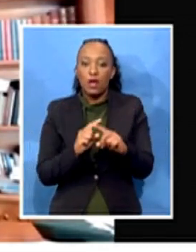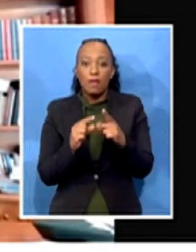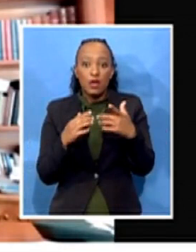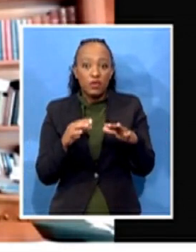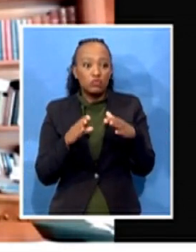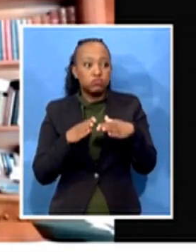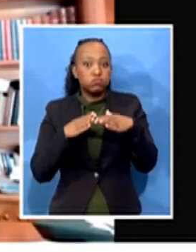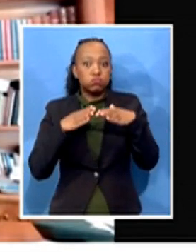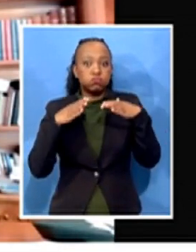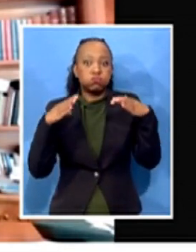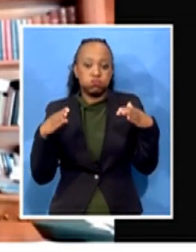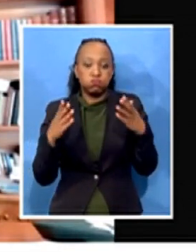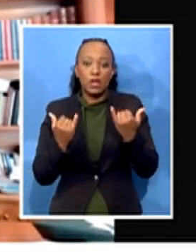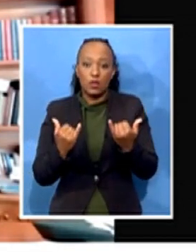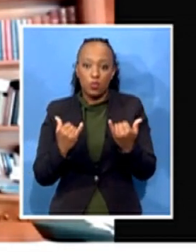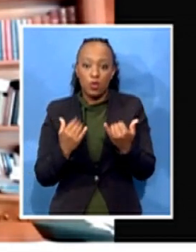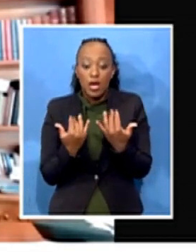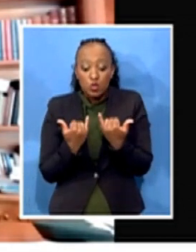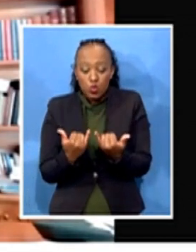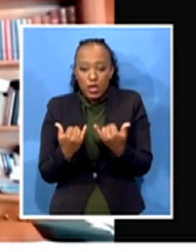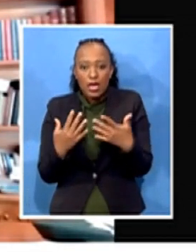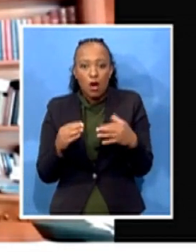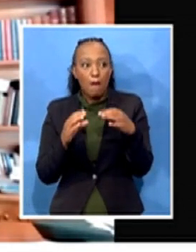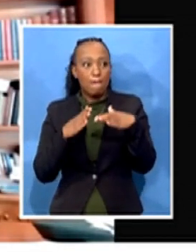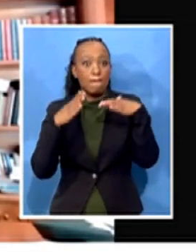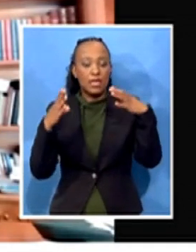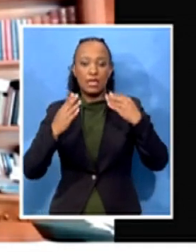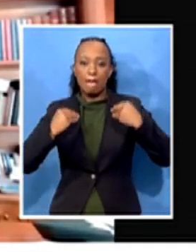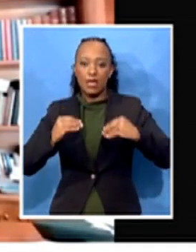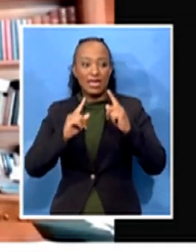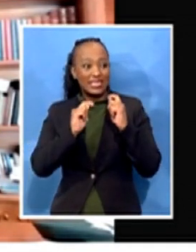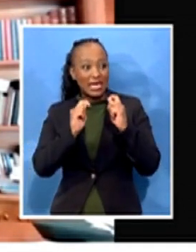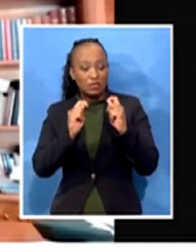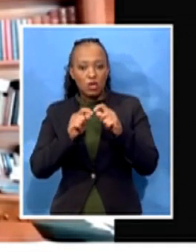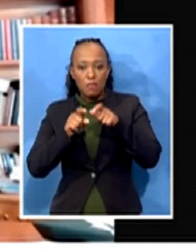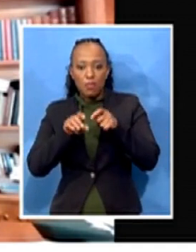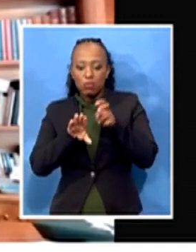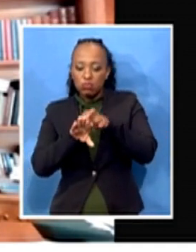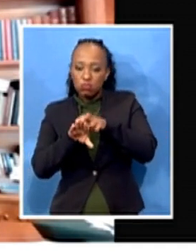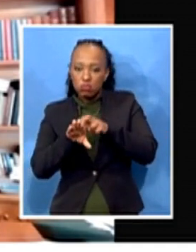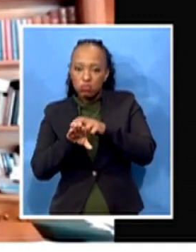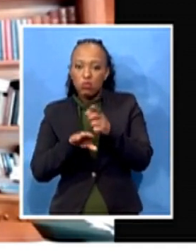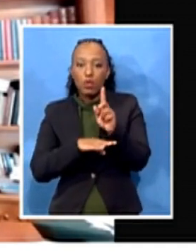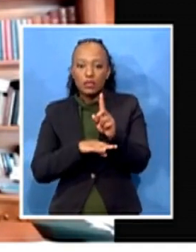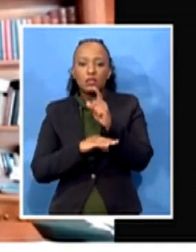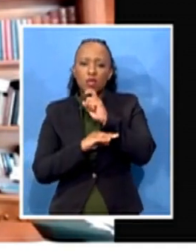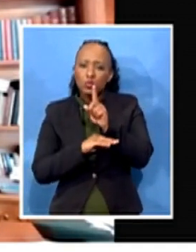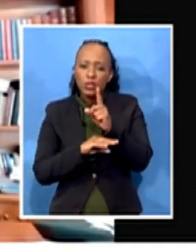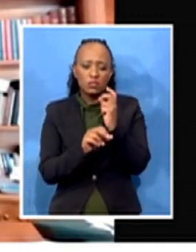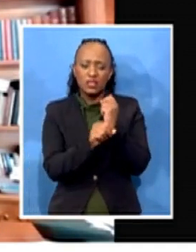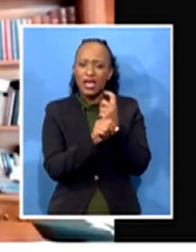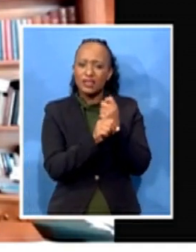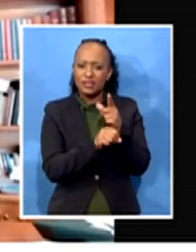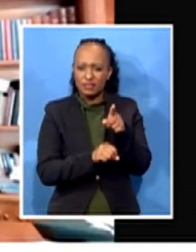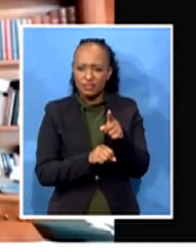Today, the vast majority of transport commuters use taxis, followed by buses and